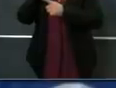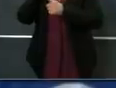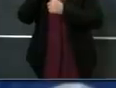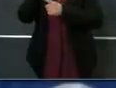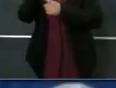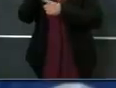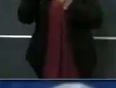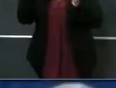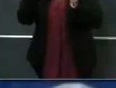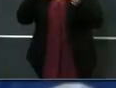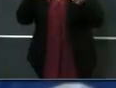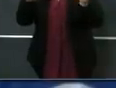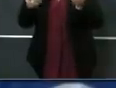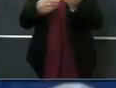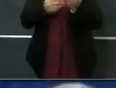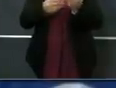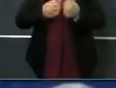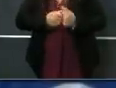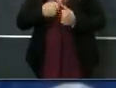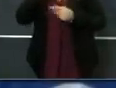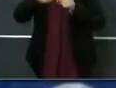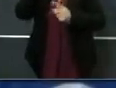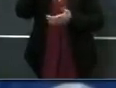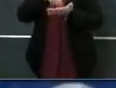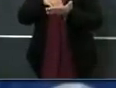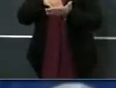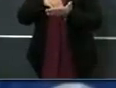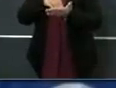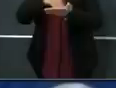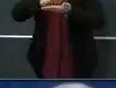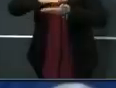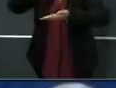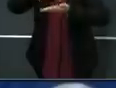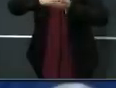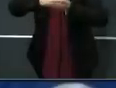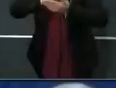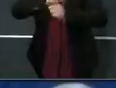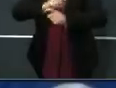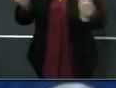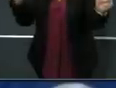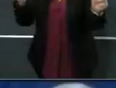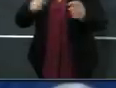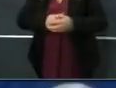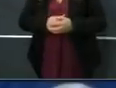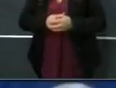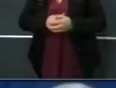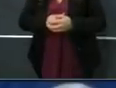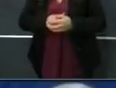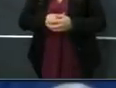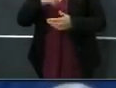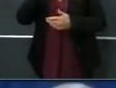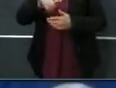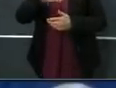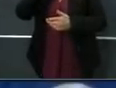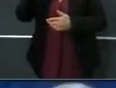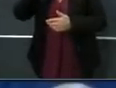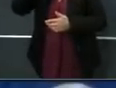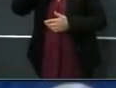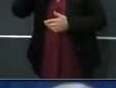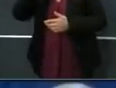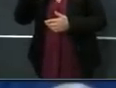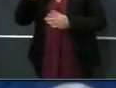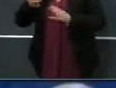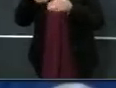state of California, and the 4,000 Chromebooks that they made available, to build on the work that Apple has been doing in 800